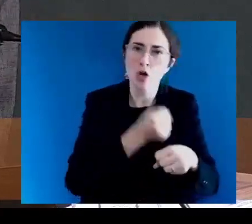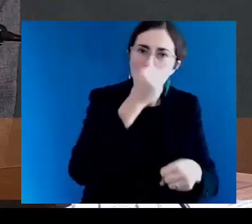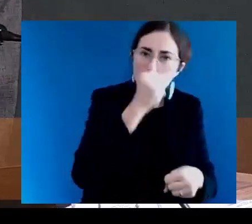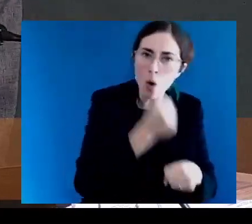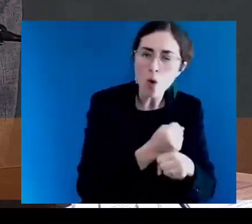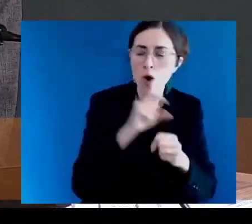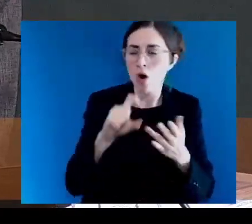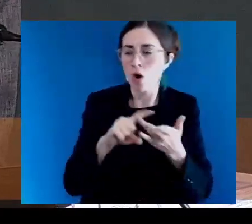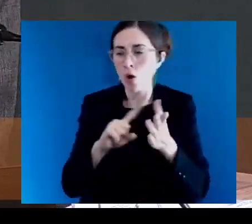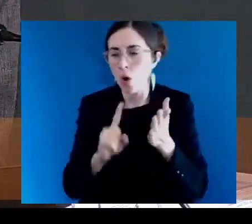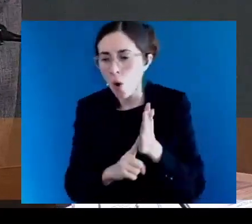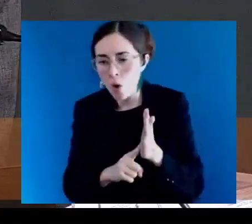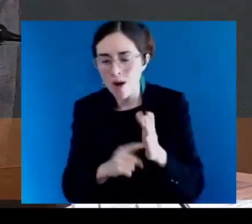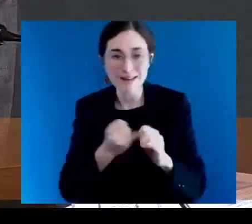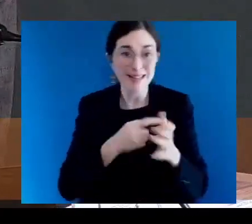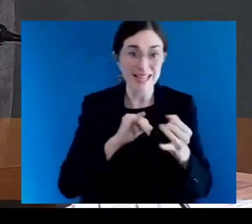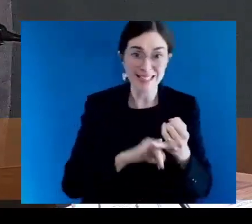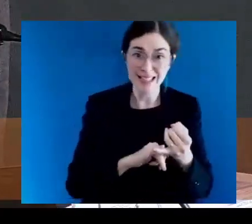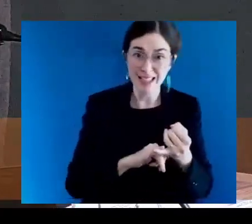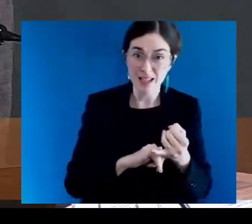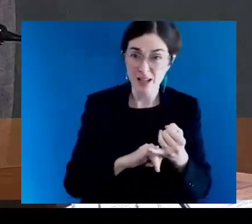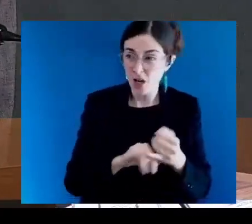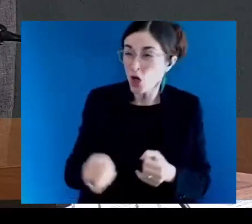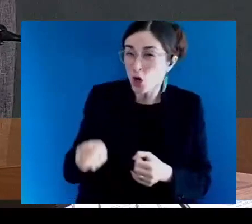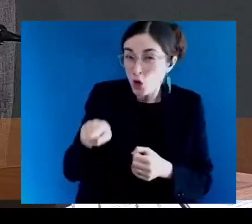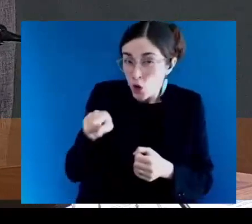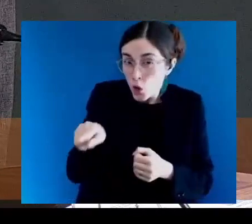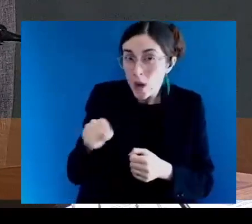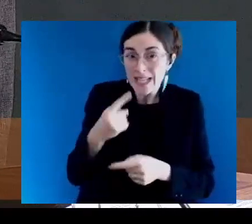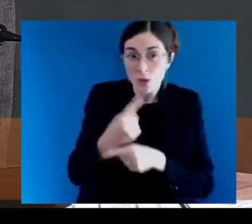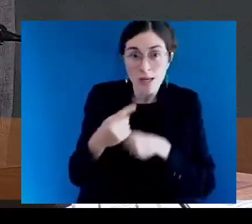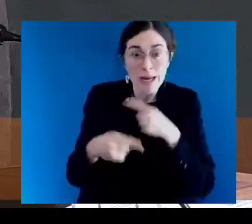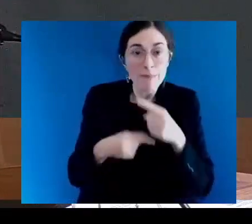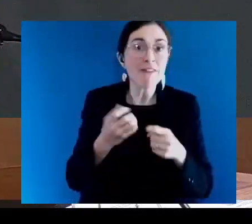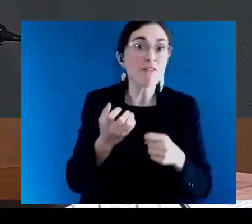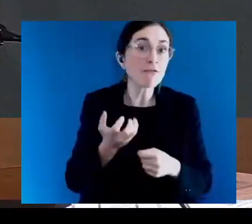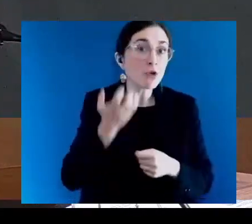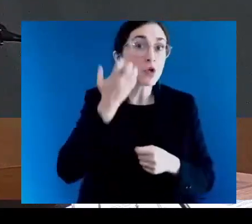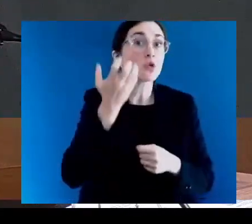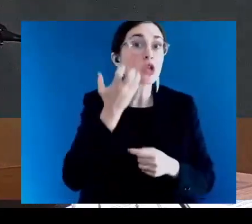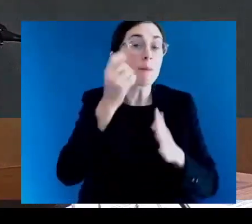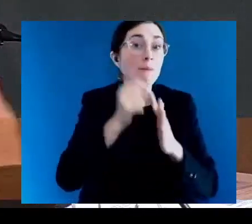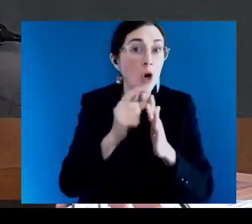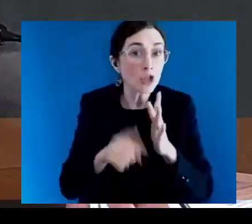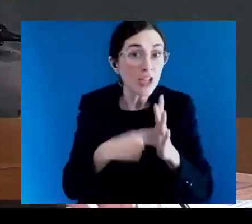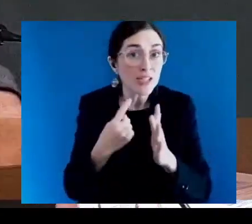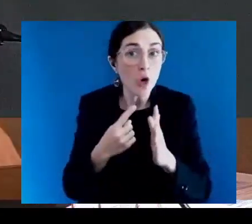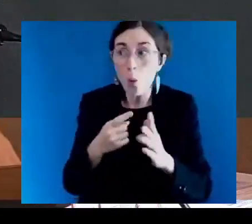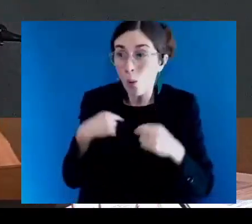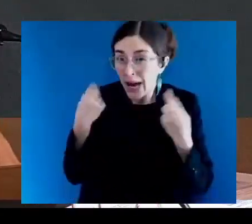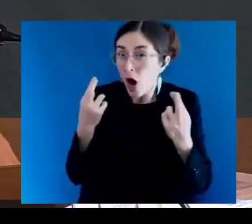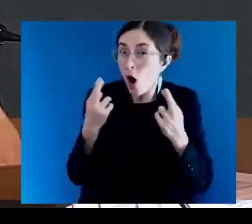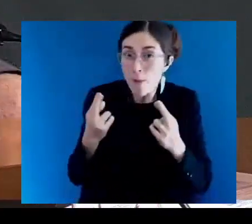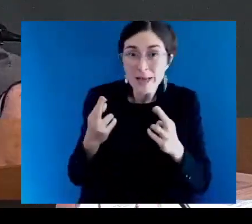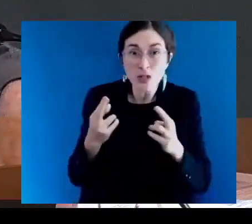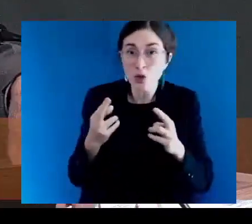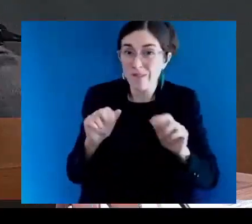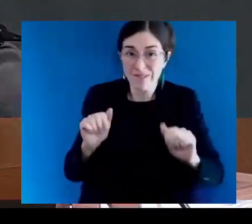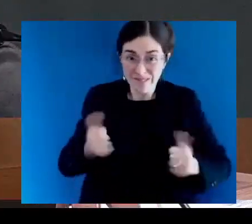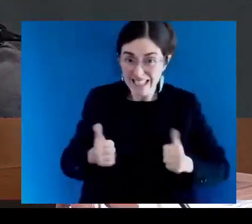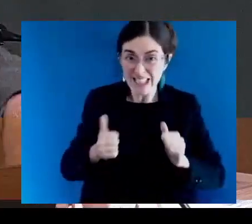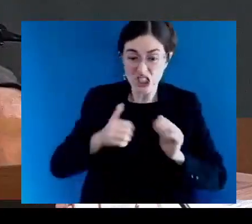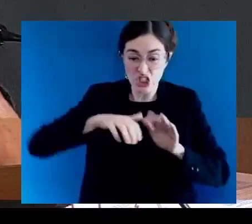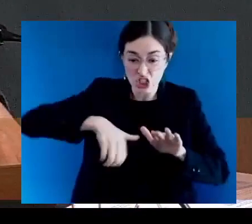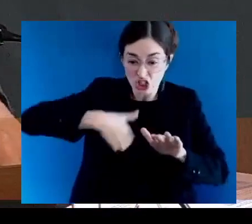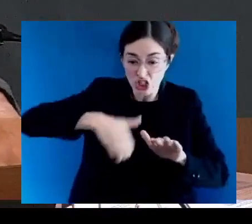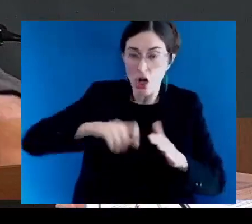future projects that are years away, or but we have in front of us right now the figures you've given us of actual